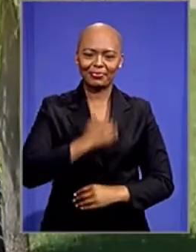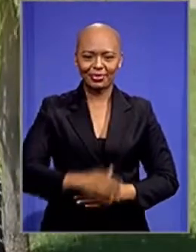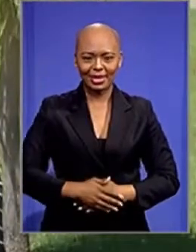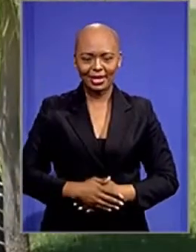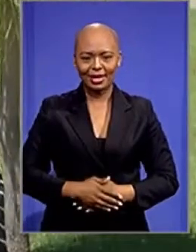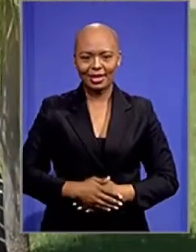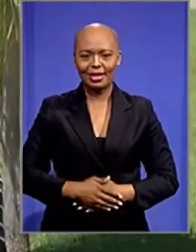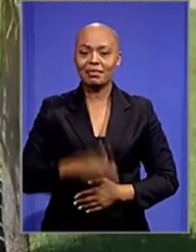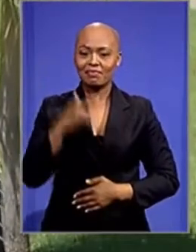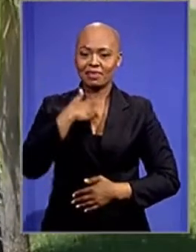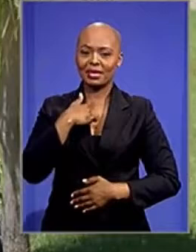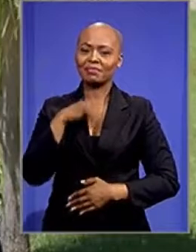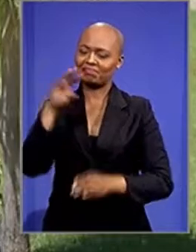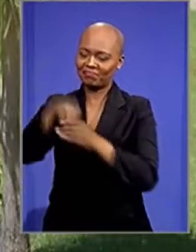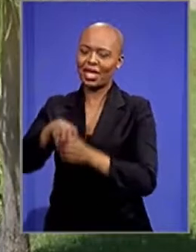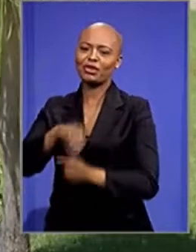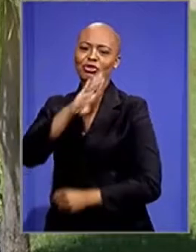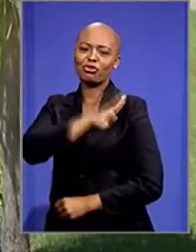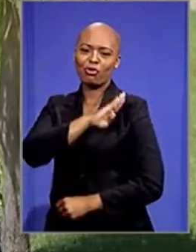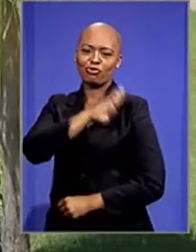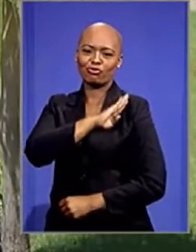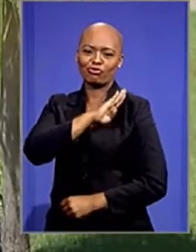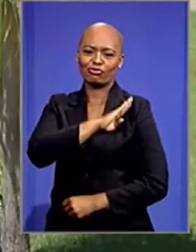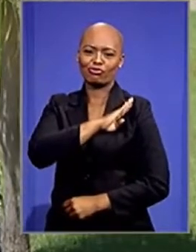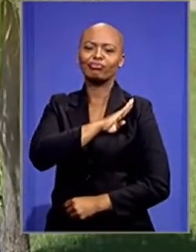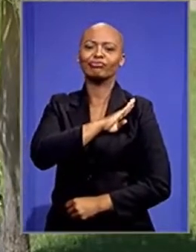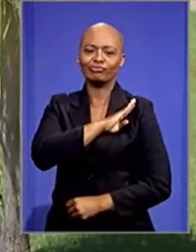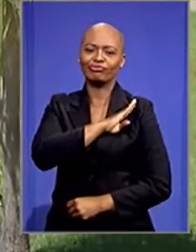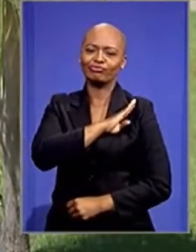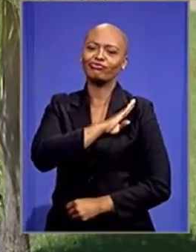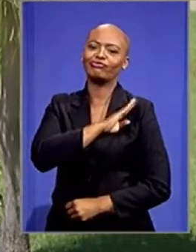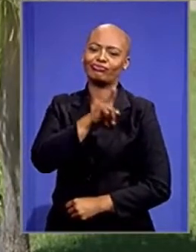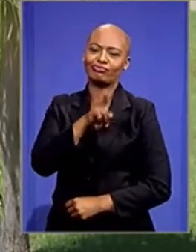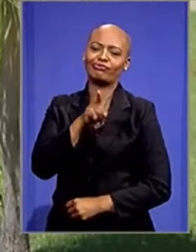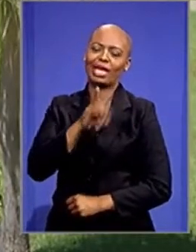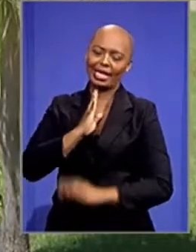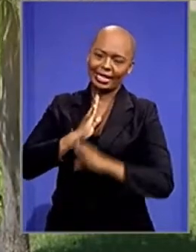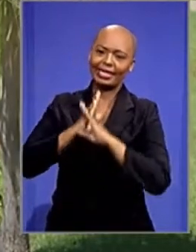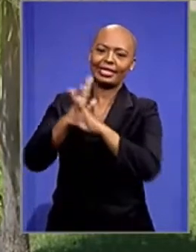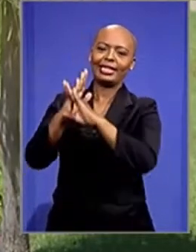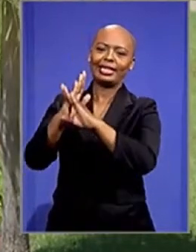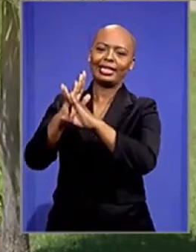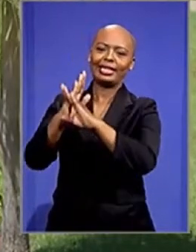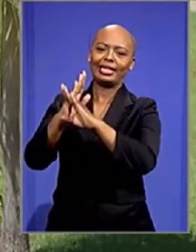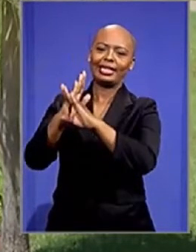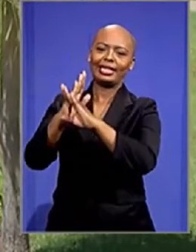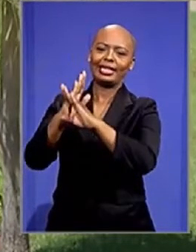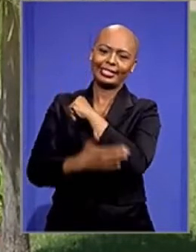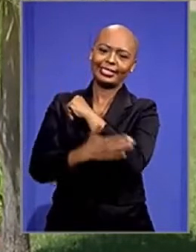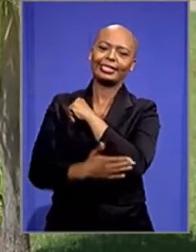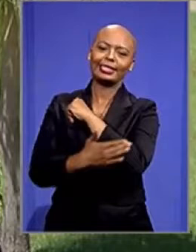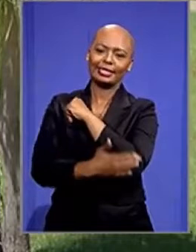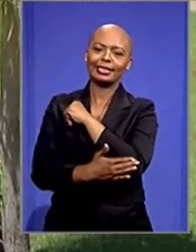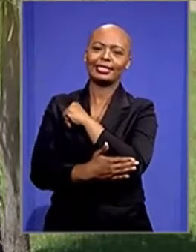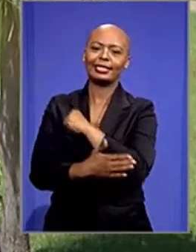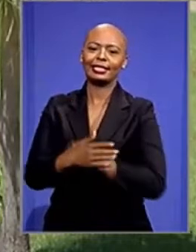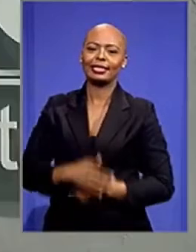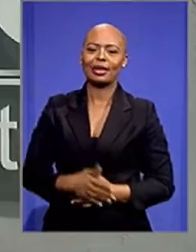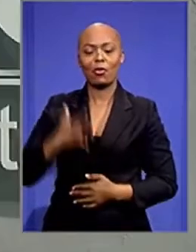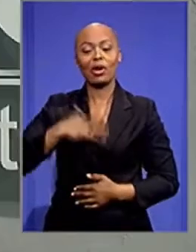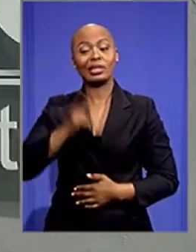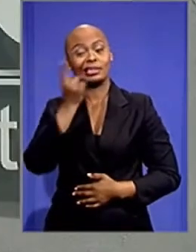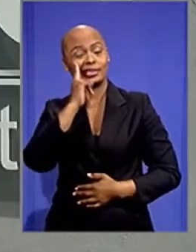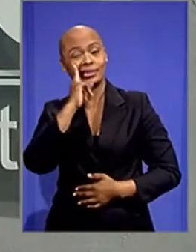kenella sesole he ke lo lwanela country ya ka he ke bona ho